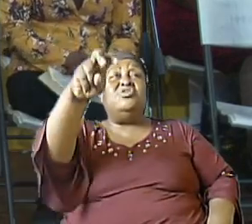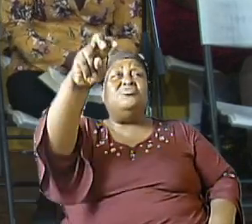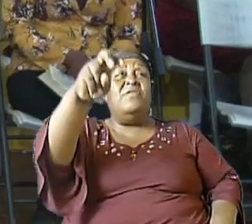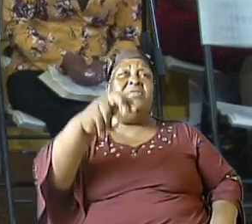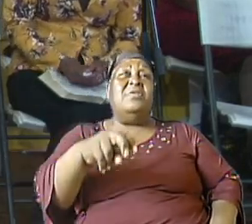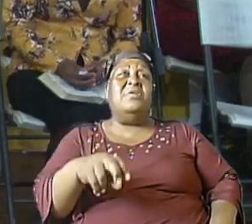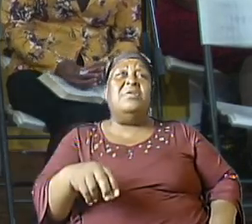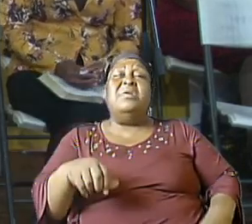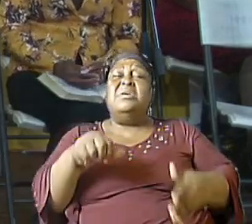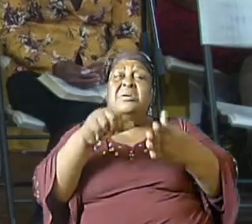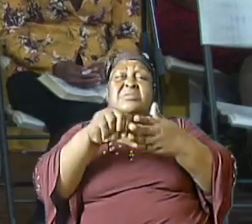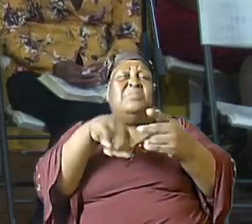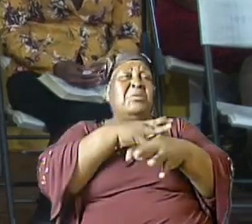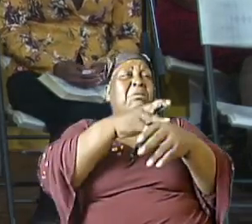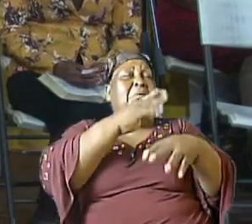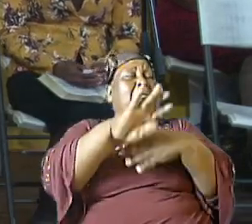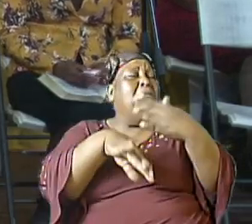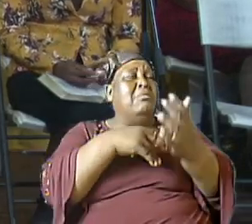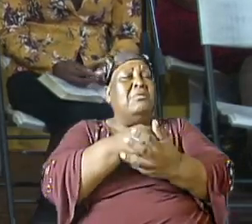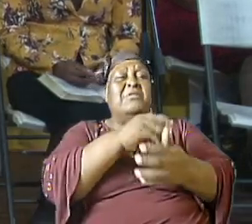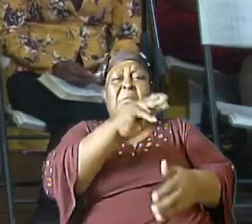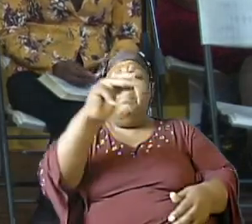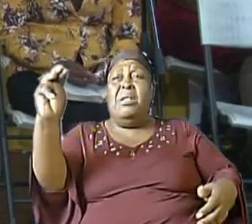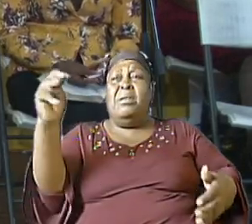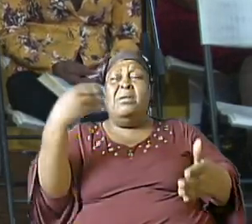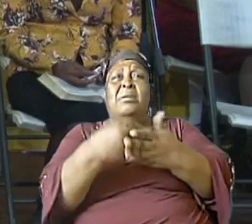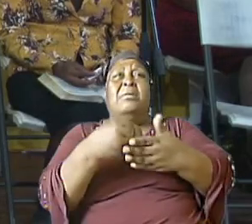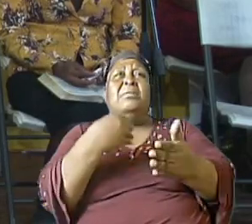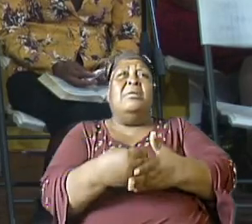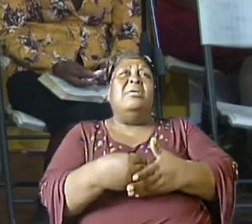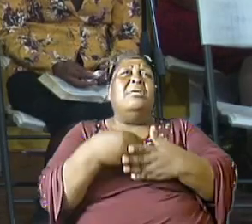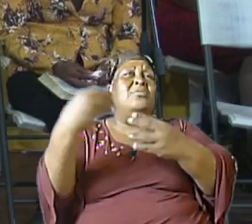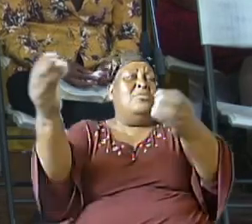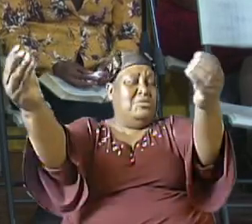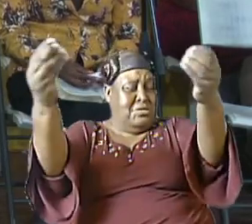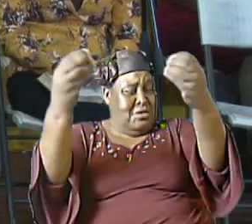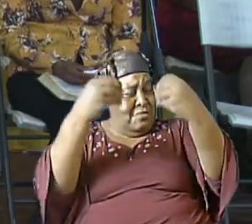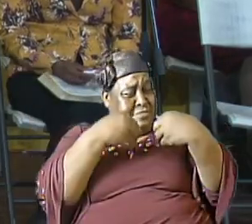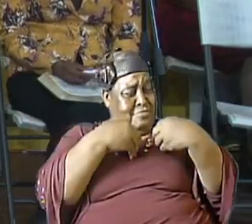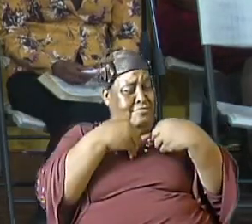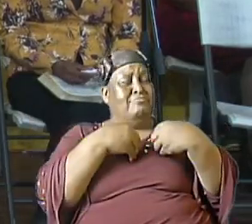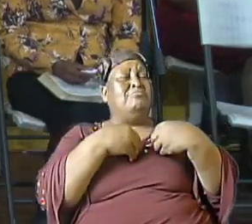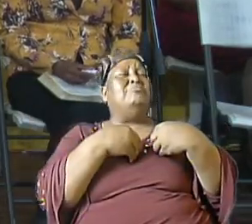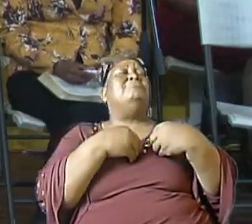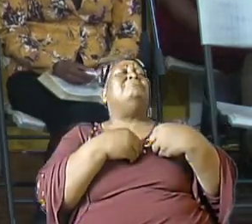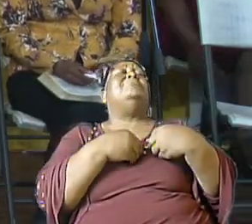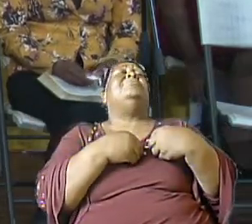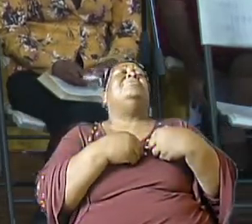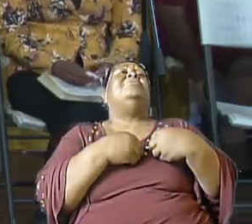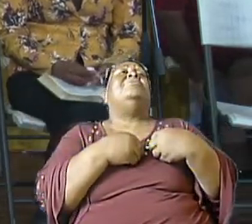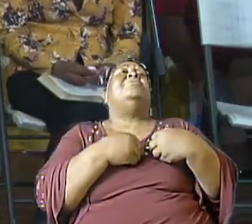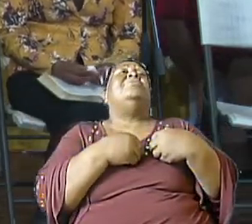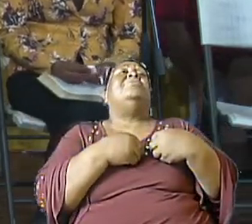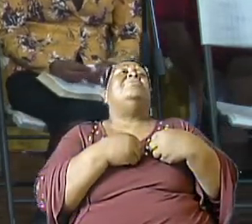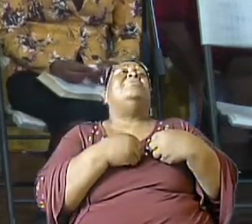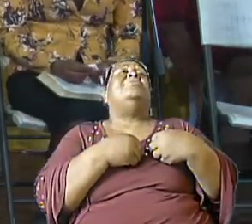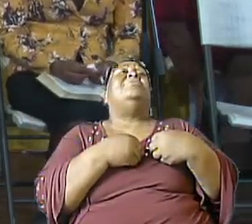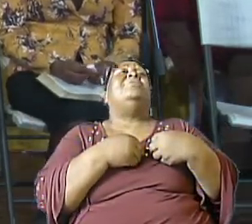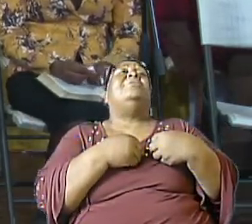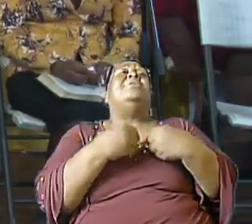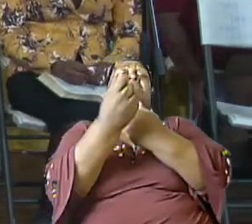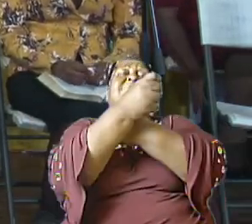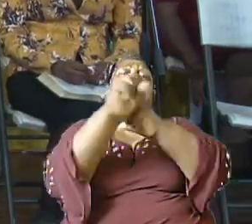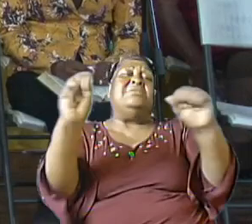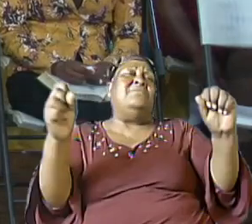Spending all these millions of dollars, they should just divert some of that to us. Because I can save